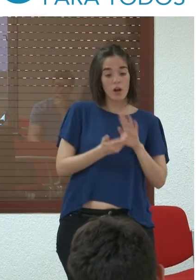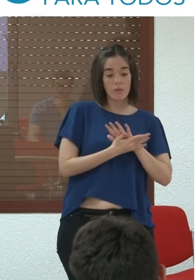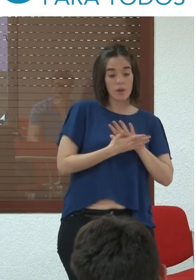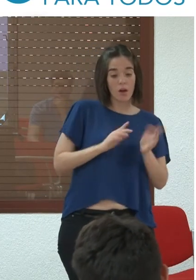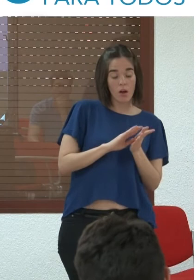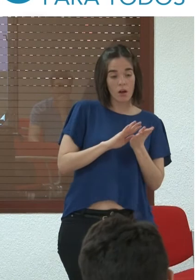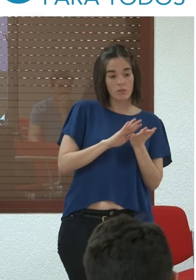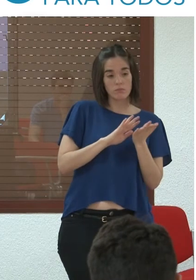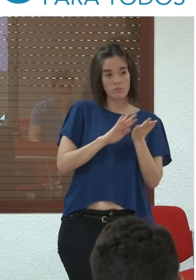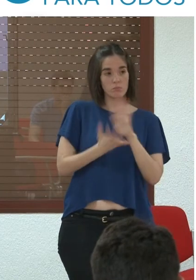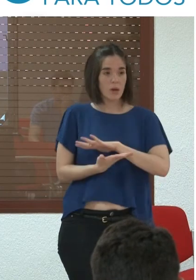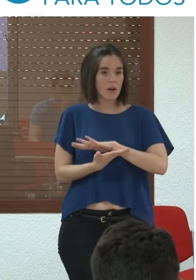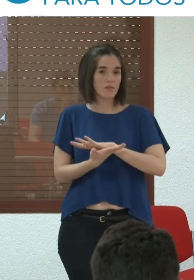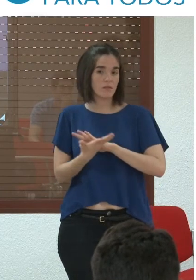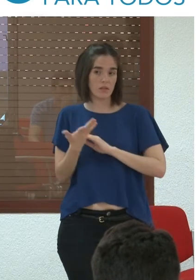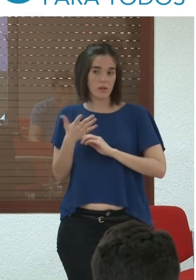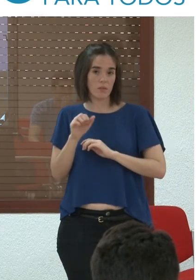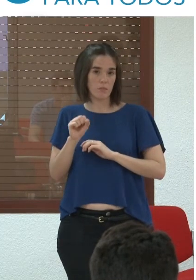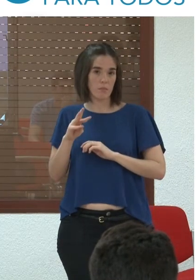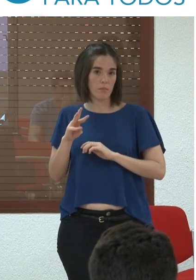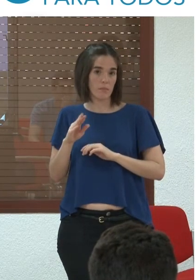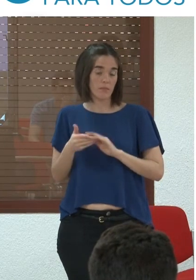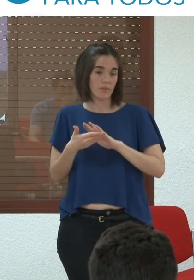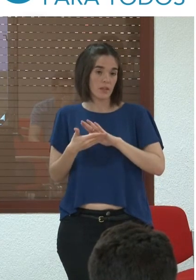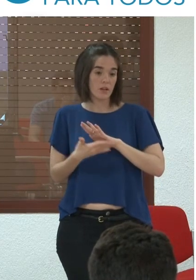much at a low power.